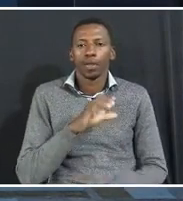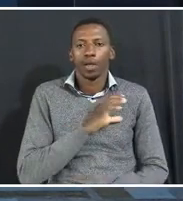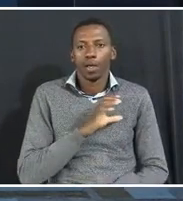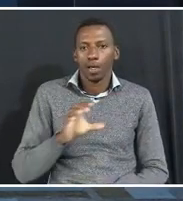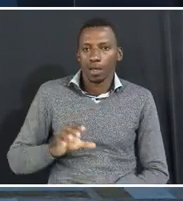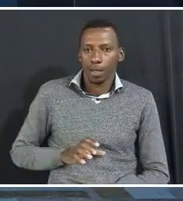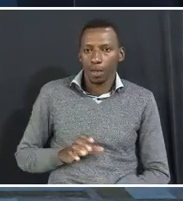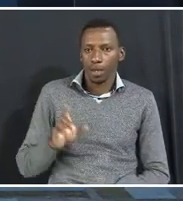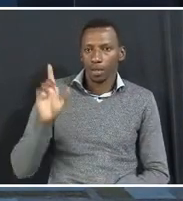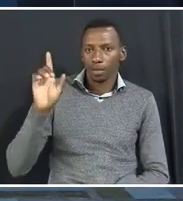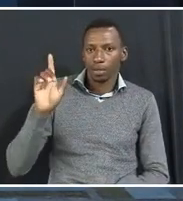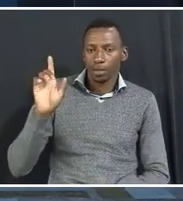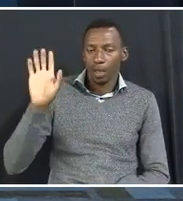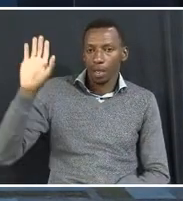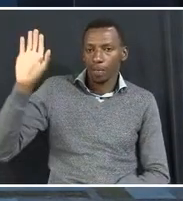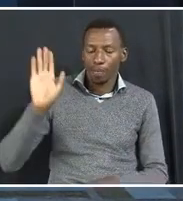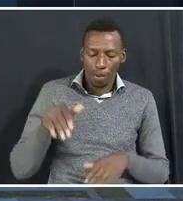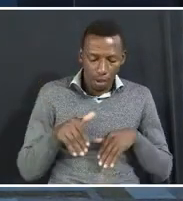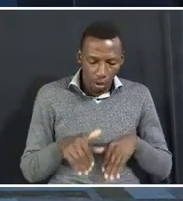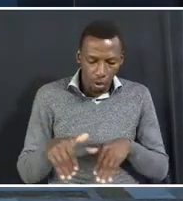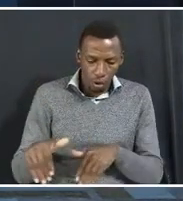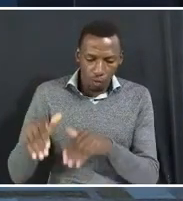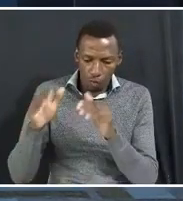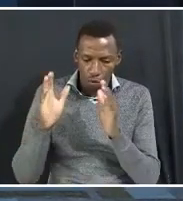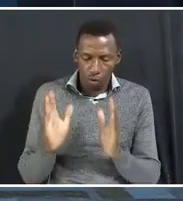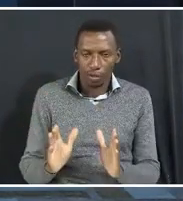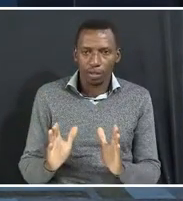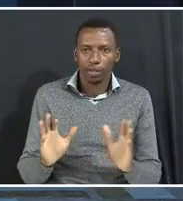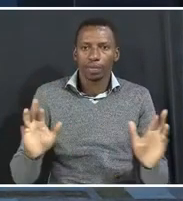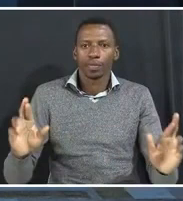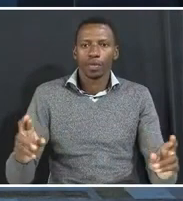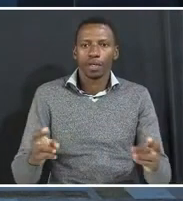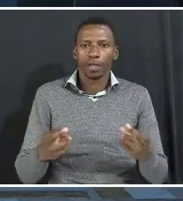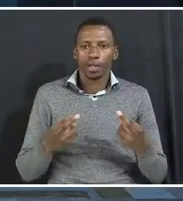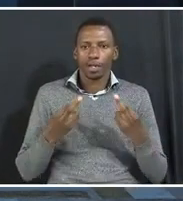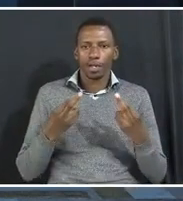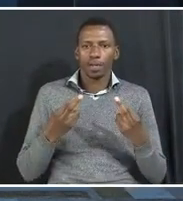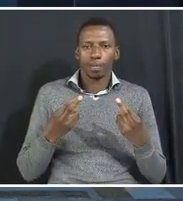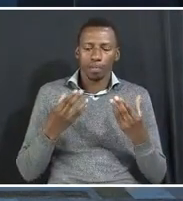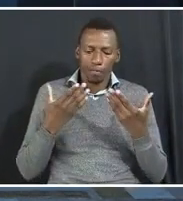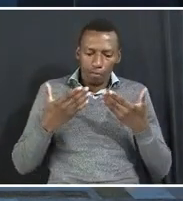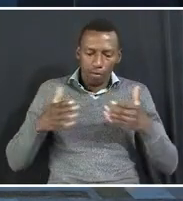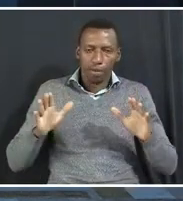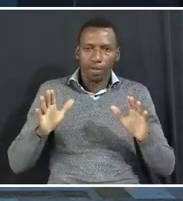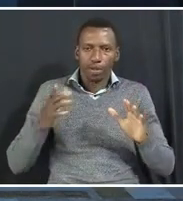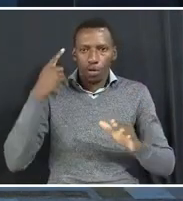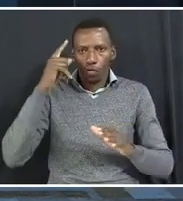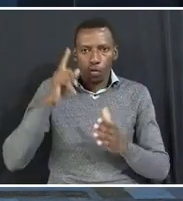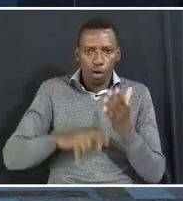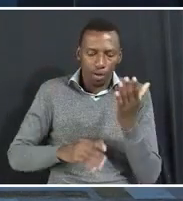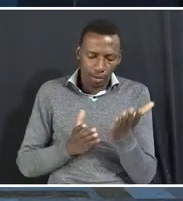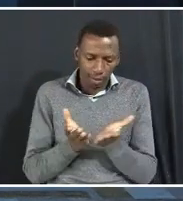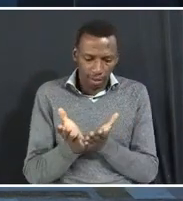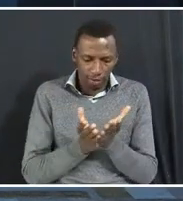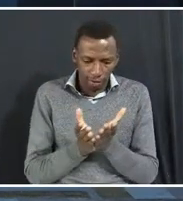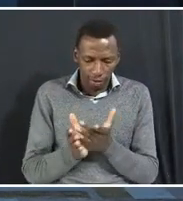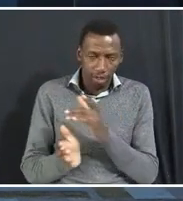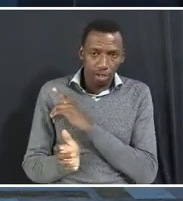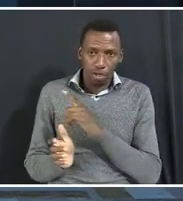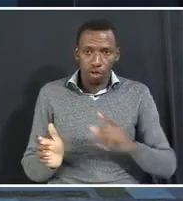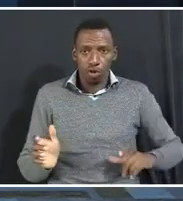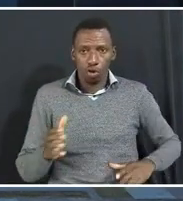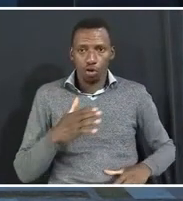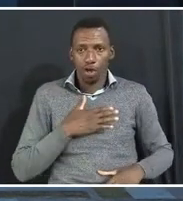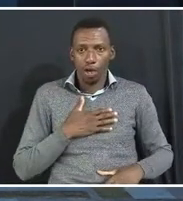Christ's followers have been redeemed for service. Our Lord Jesus